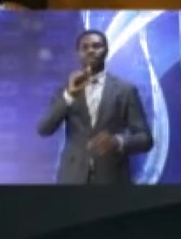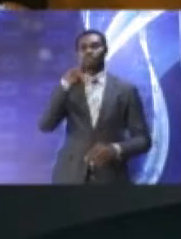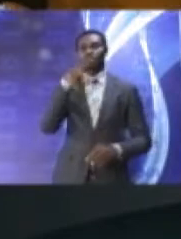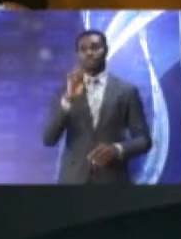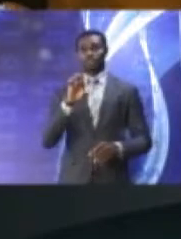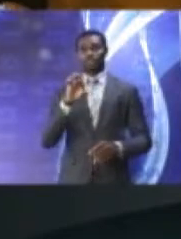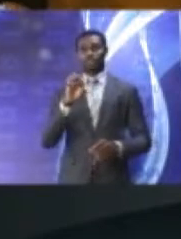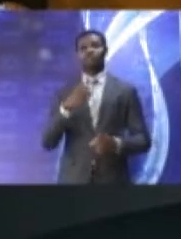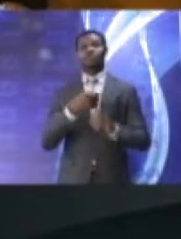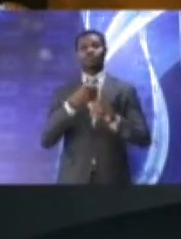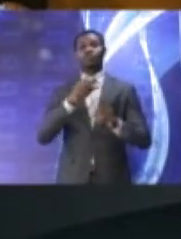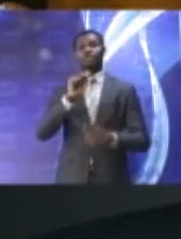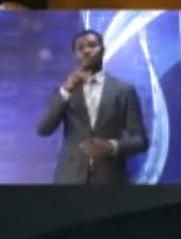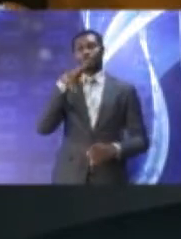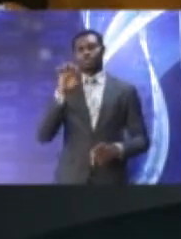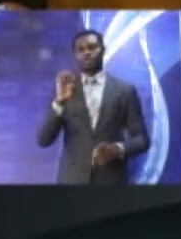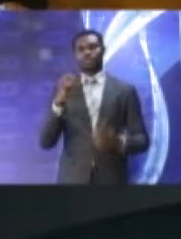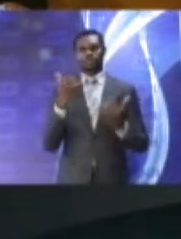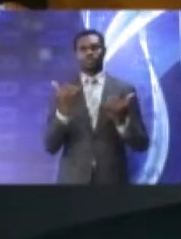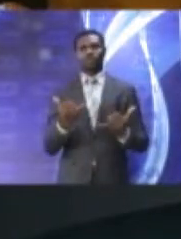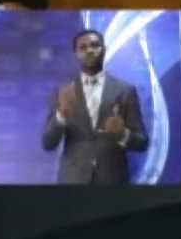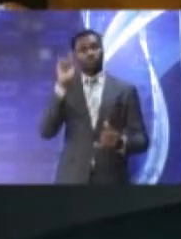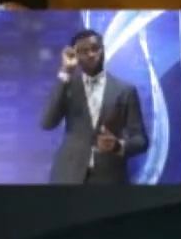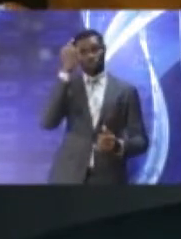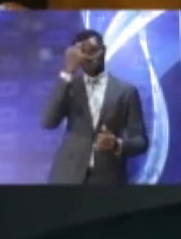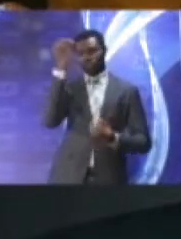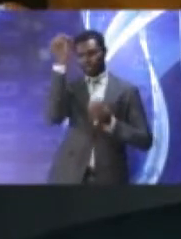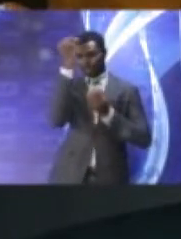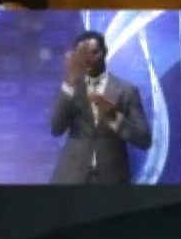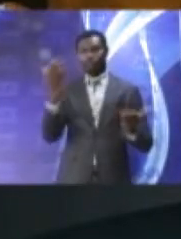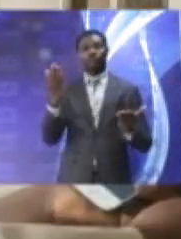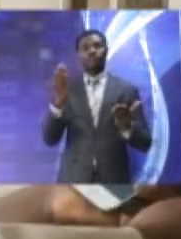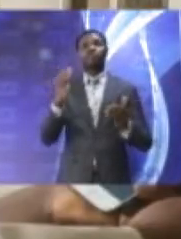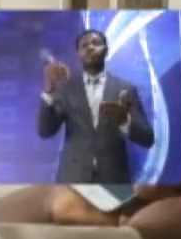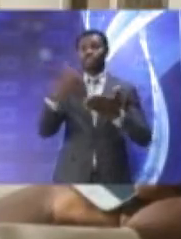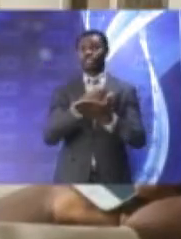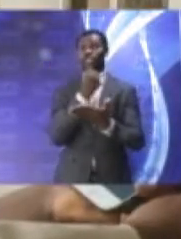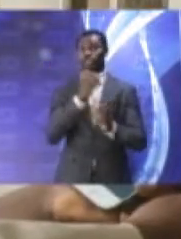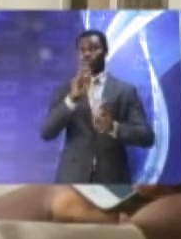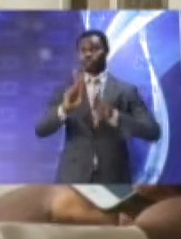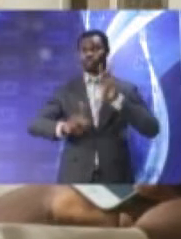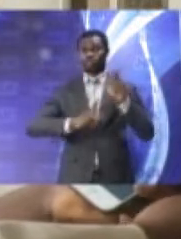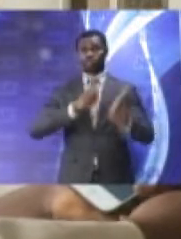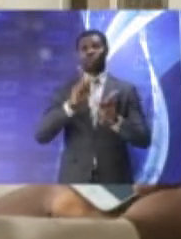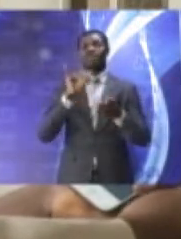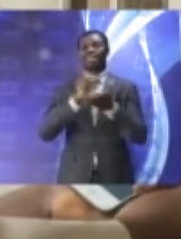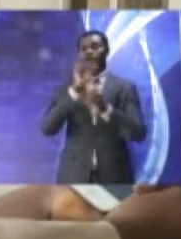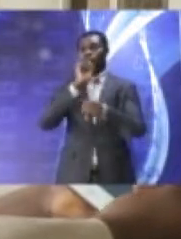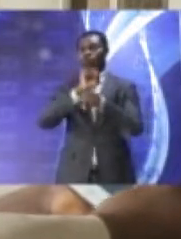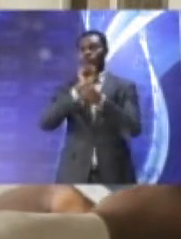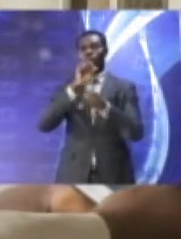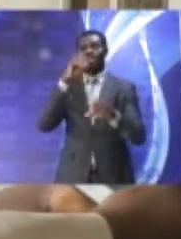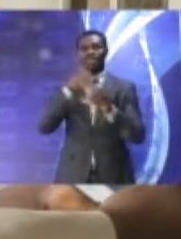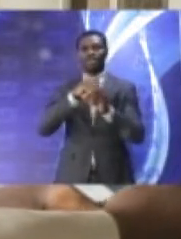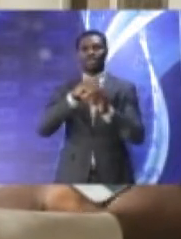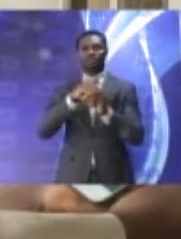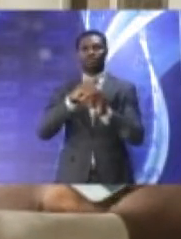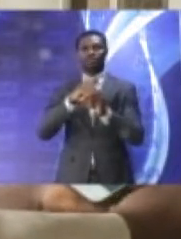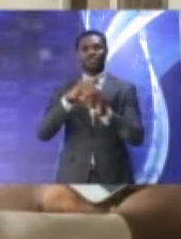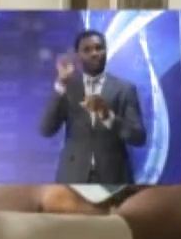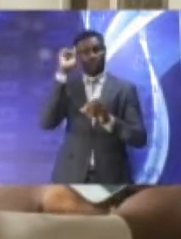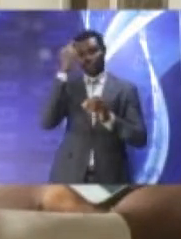governing All Progressives Congress. The governor made his decision known while briefing State House correspondents. Adamu